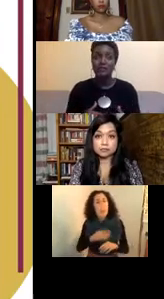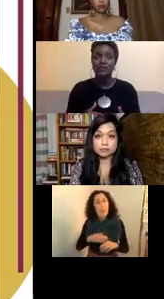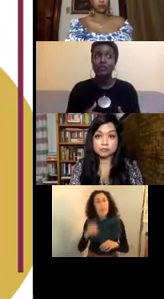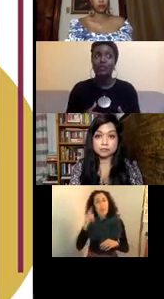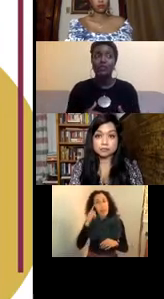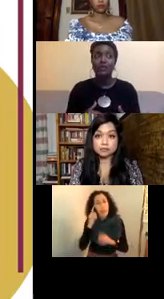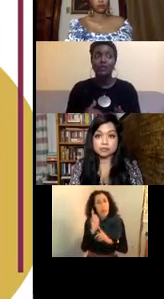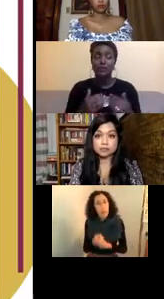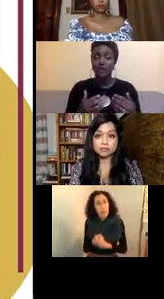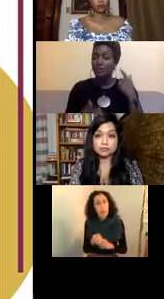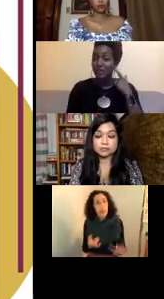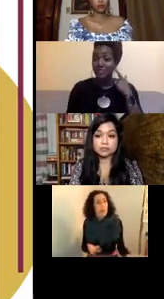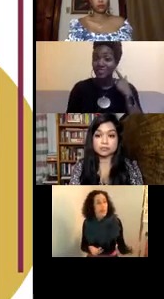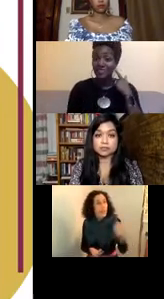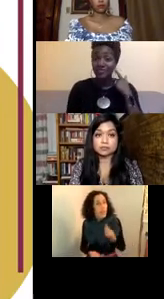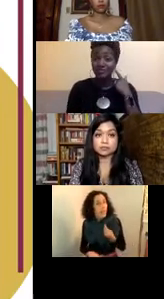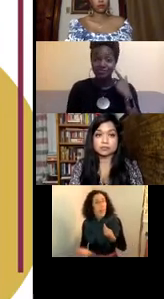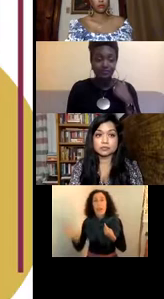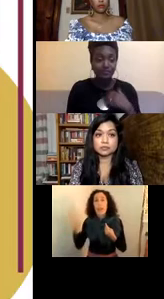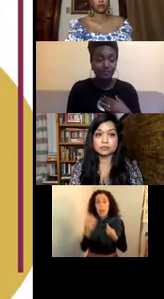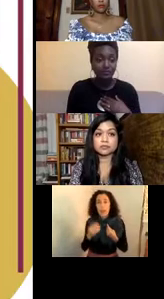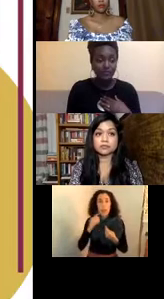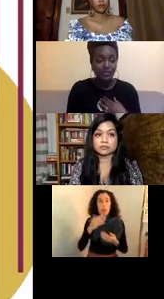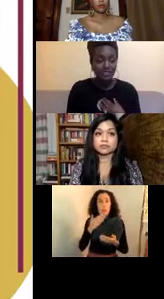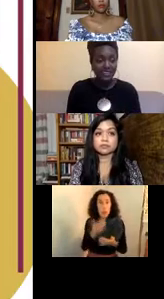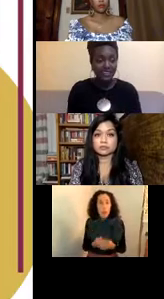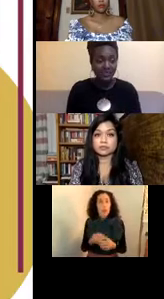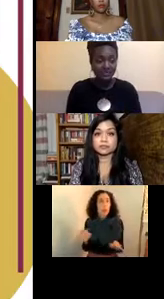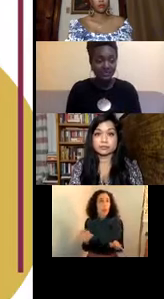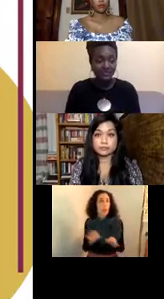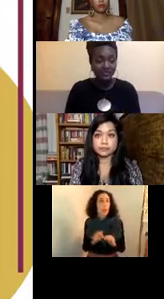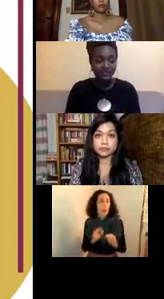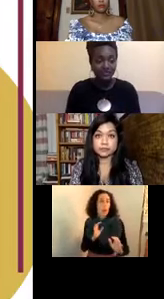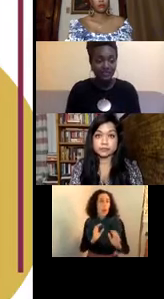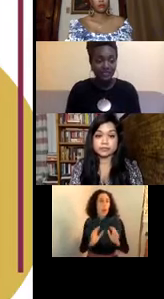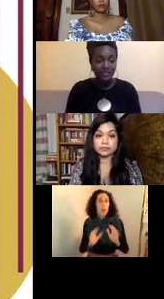be able to respond, we have to listen. Next one.